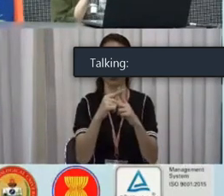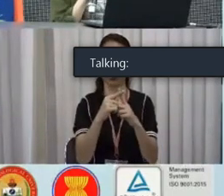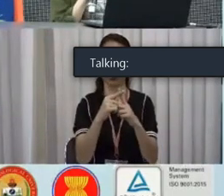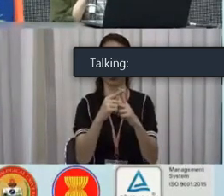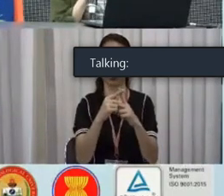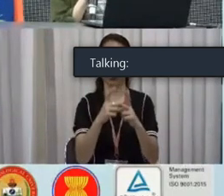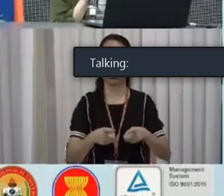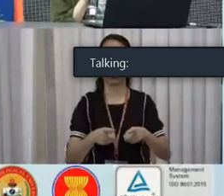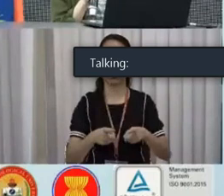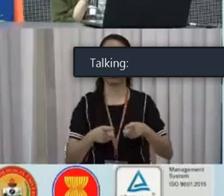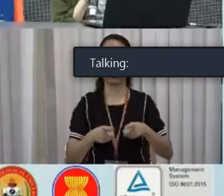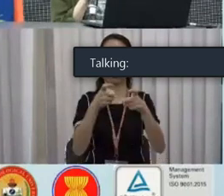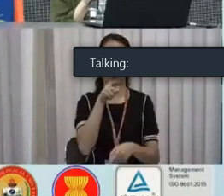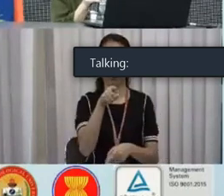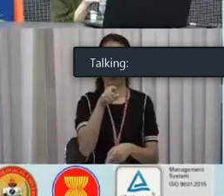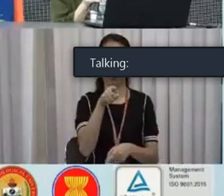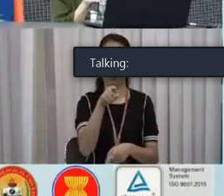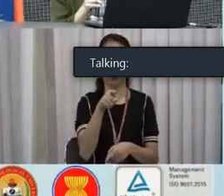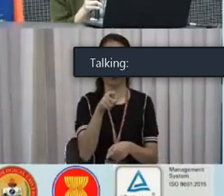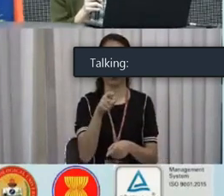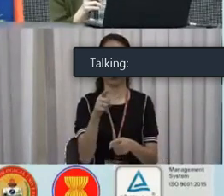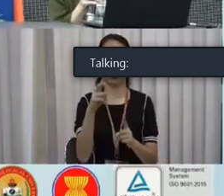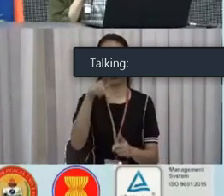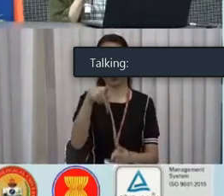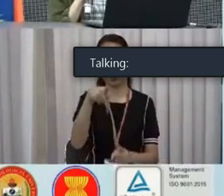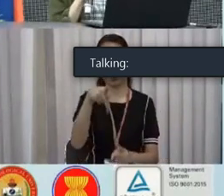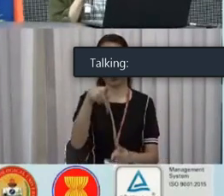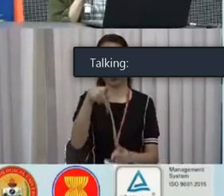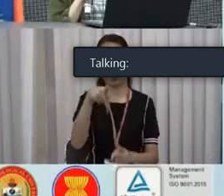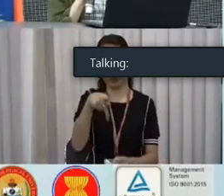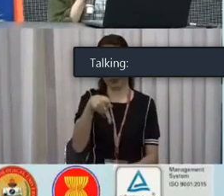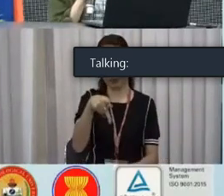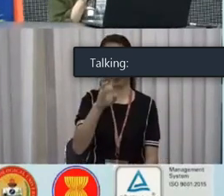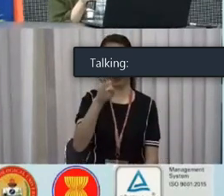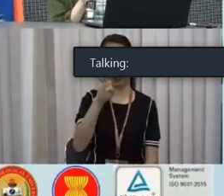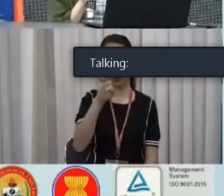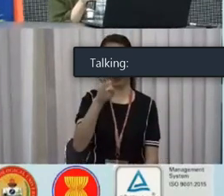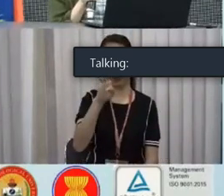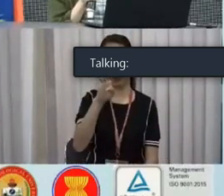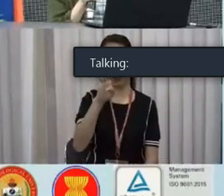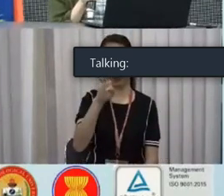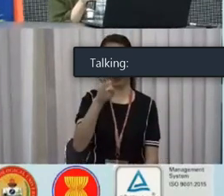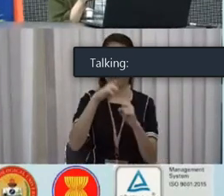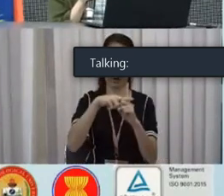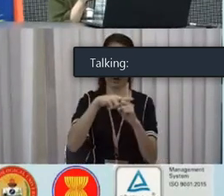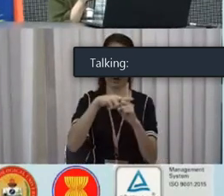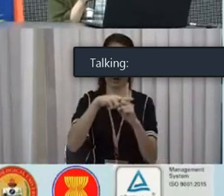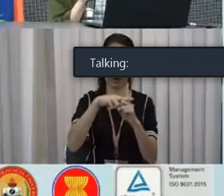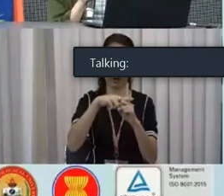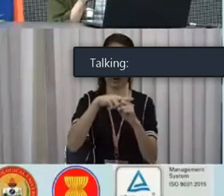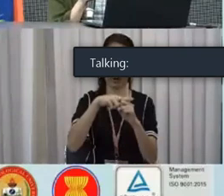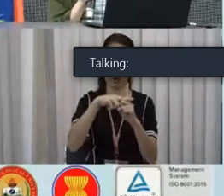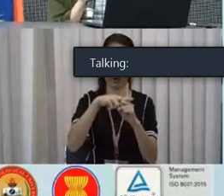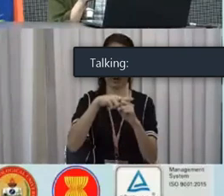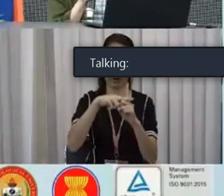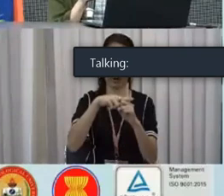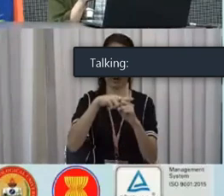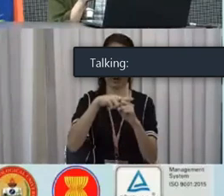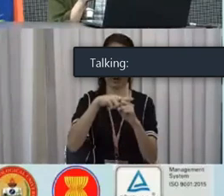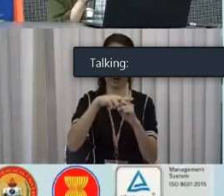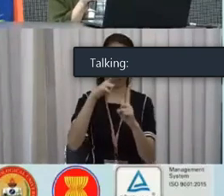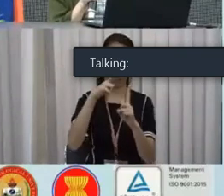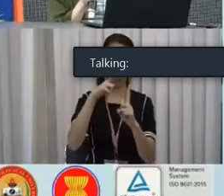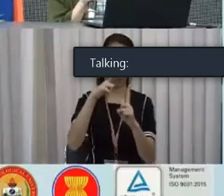employment needs of the students and alumni. So what do we mean by pre-employment? So for example, before you go to a certain